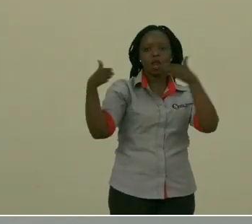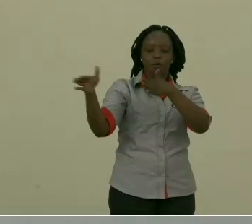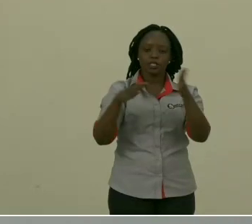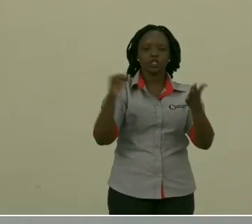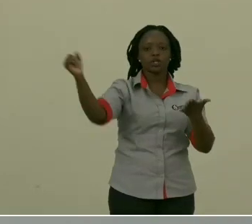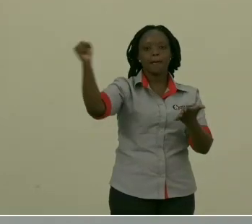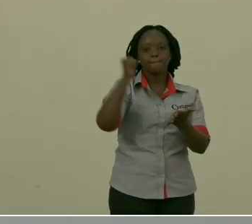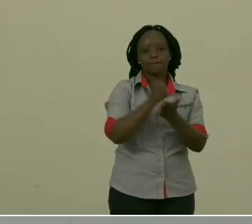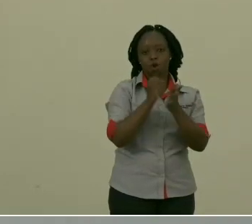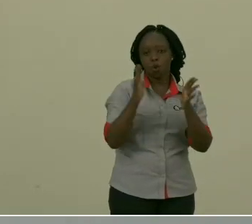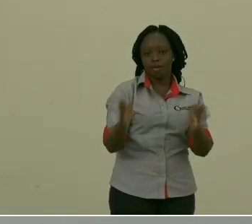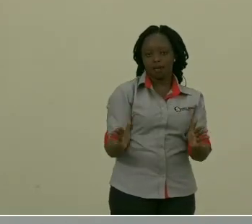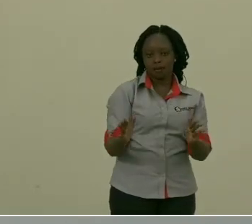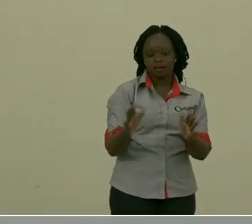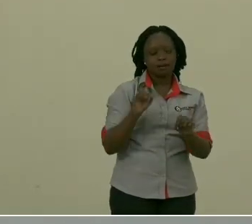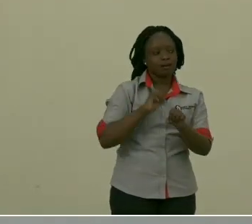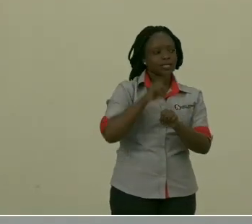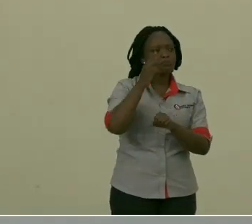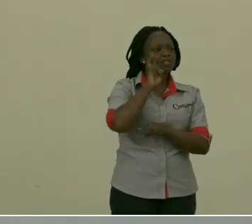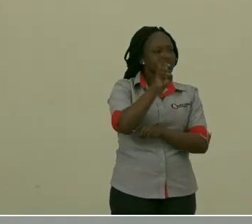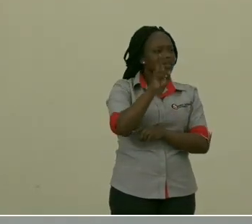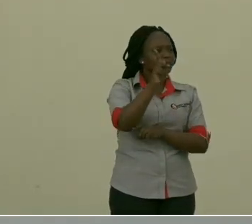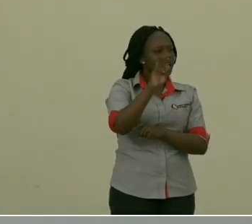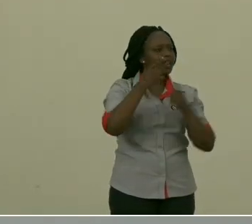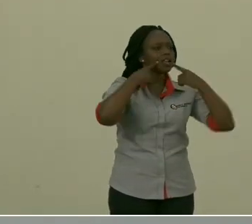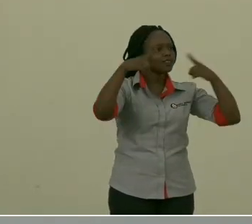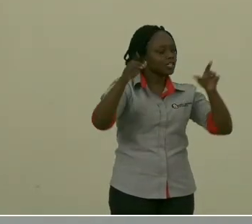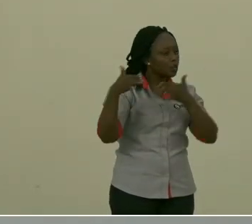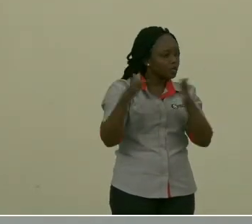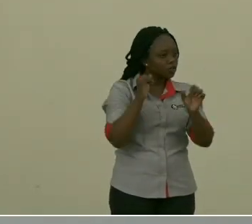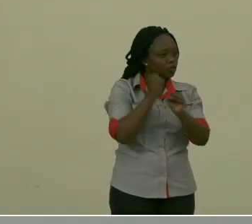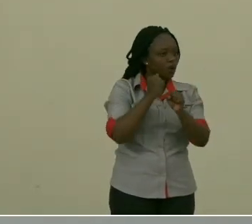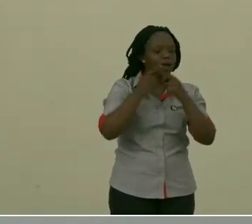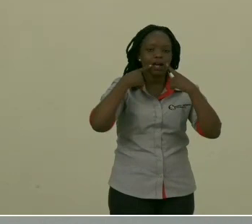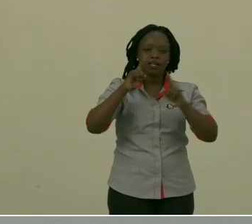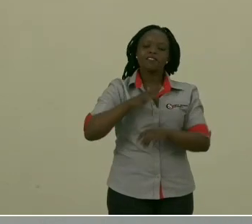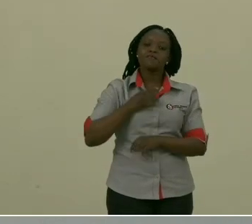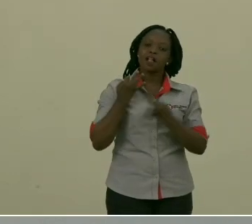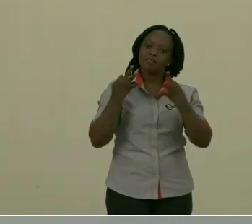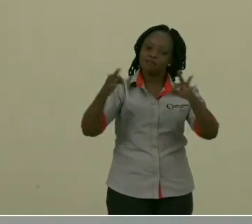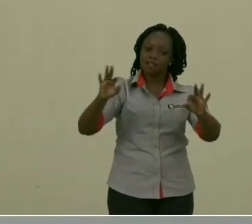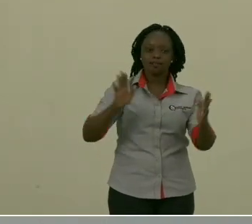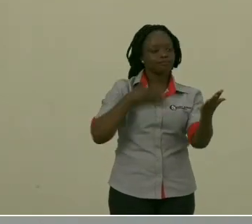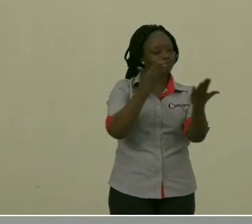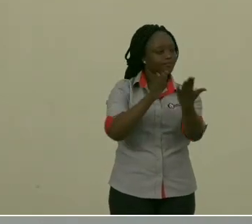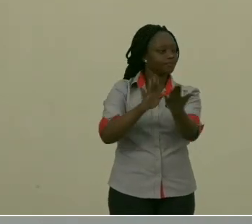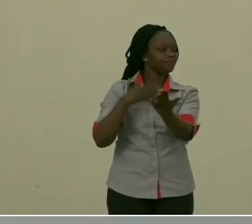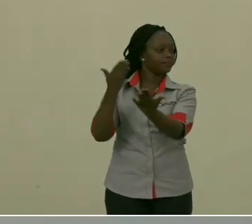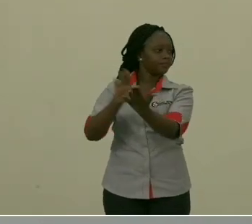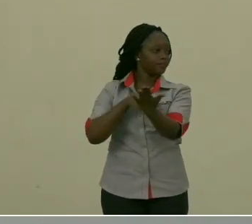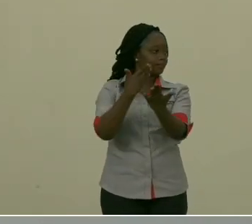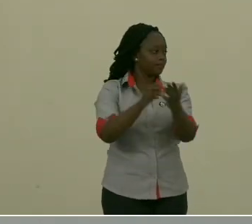employer. So whenever time you see KRA advertising for opportunities, please feel free to apply for these